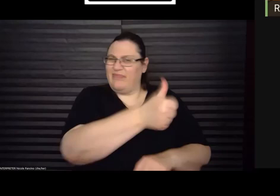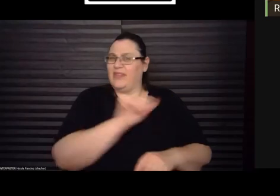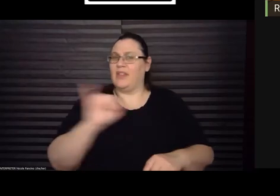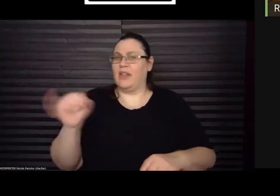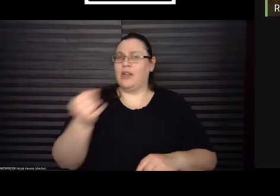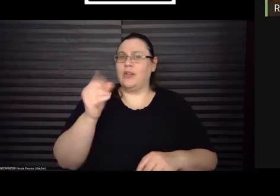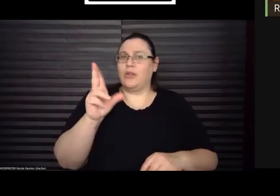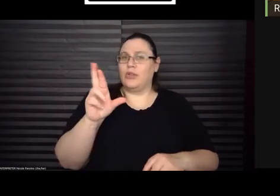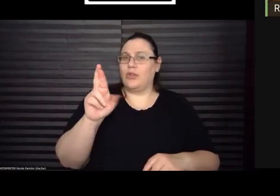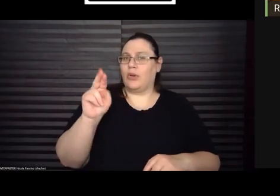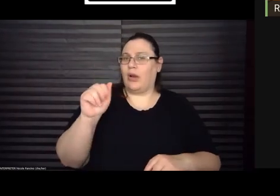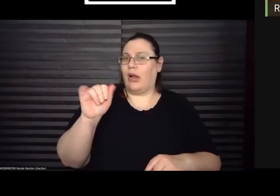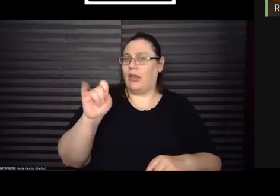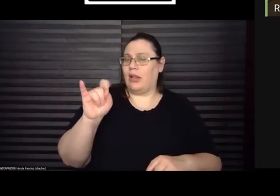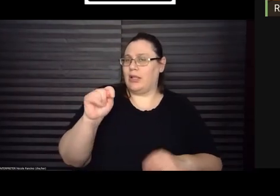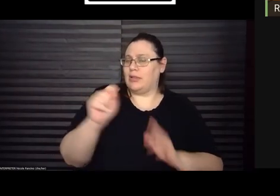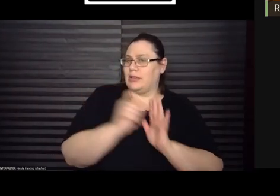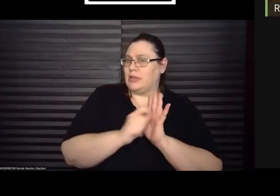a journalist,